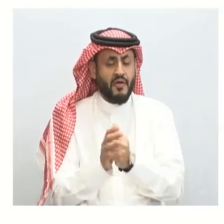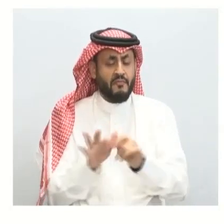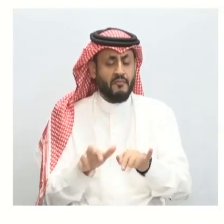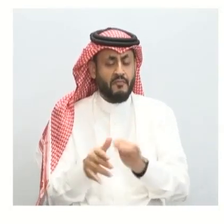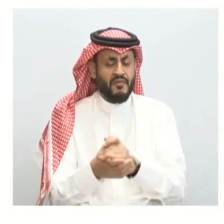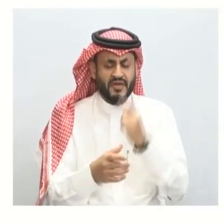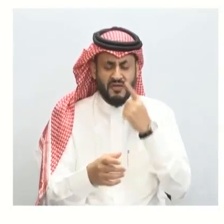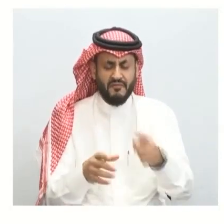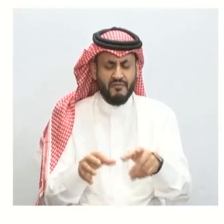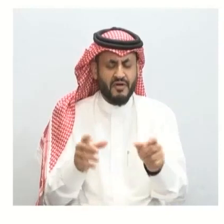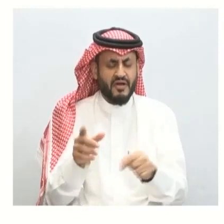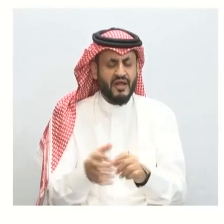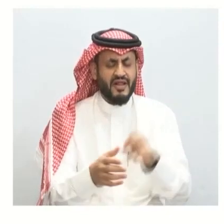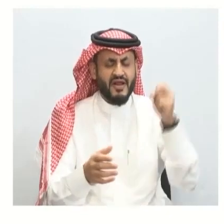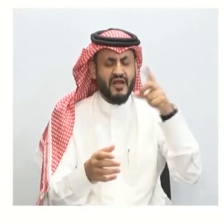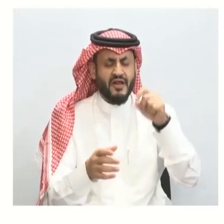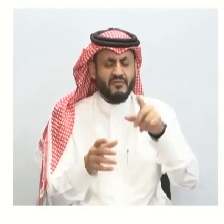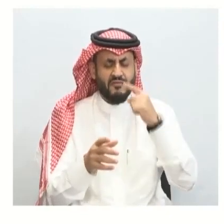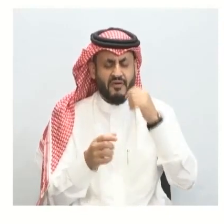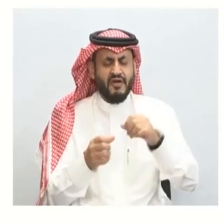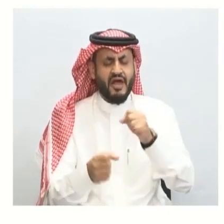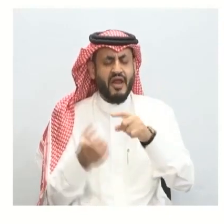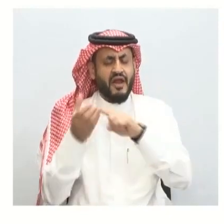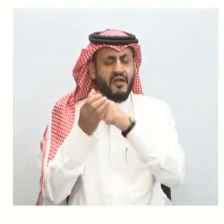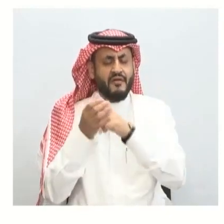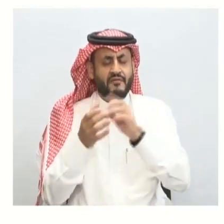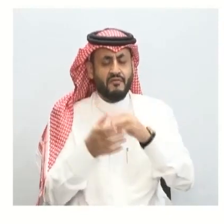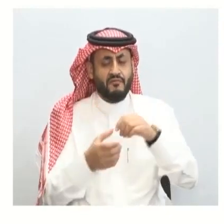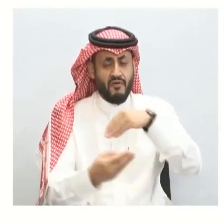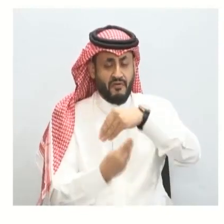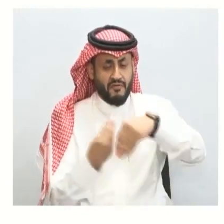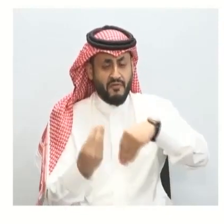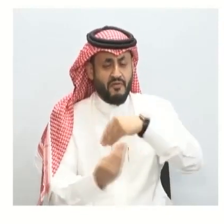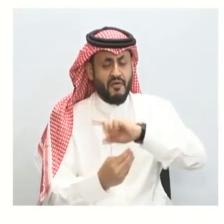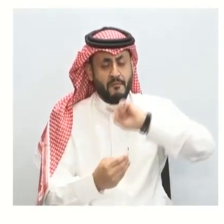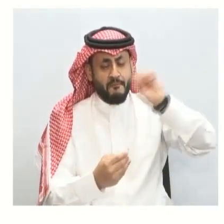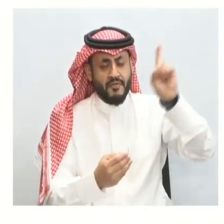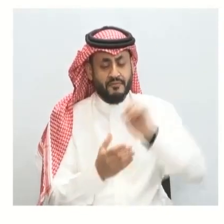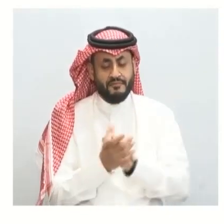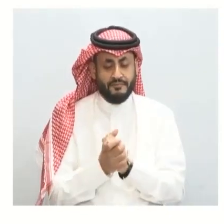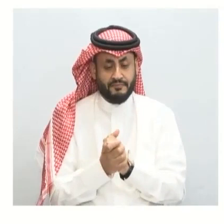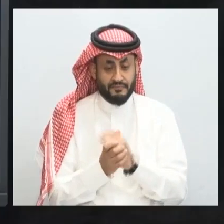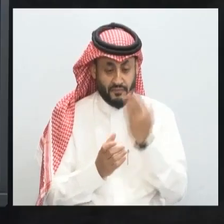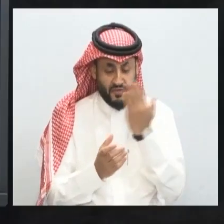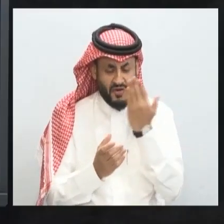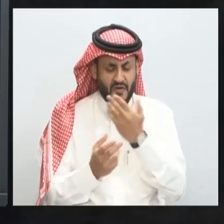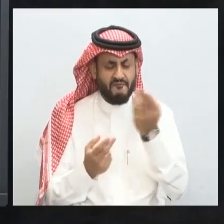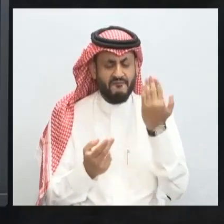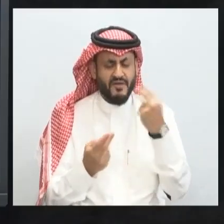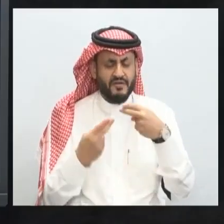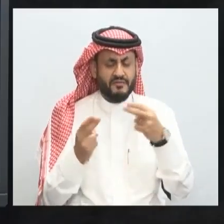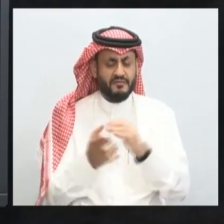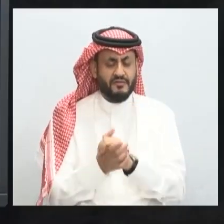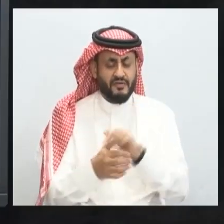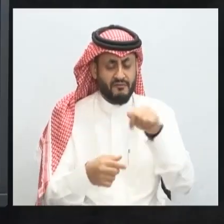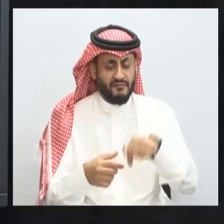through the data for any signals that may have been created by an alien civilization. Now, if you have read from the very start, there is a